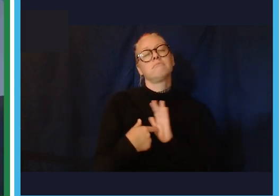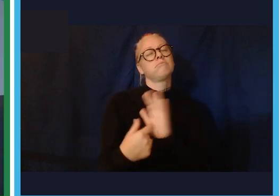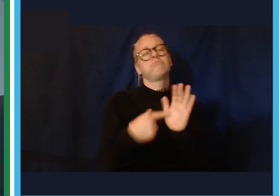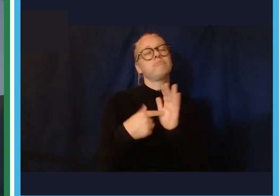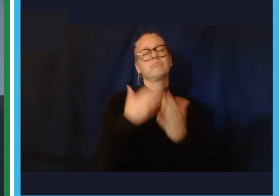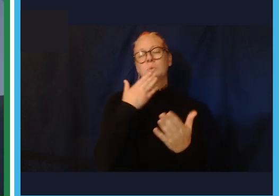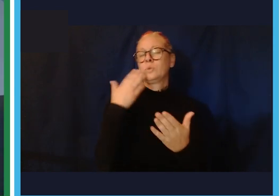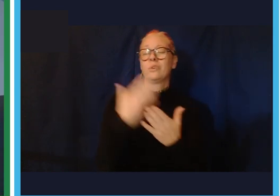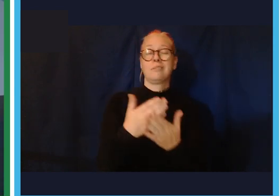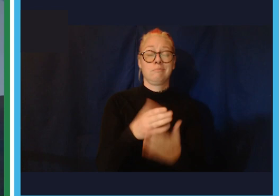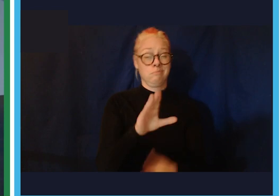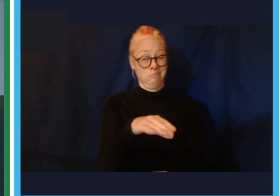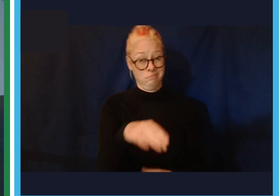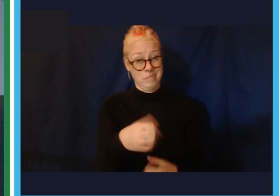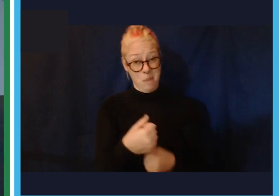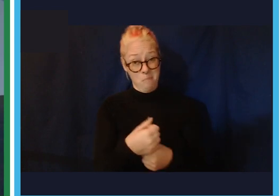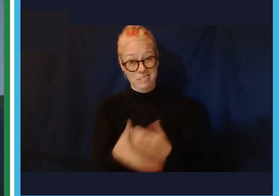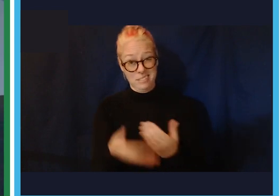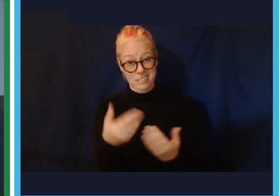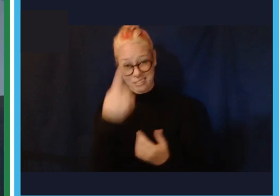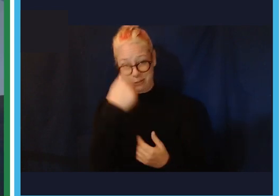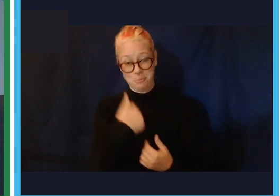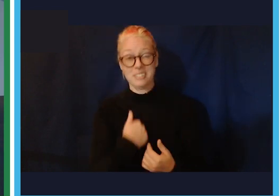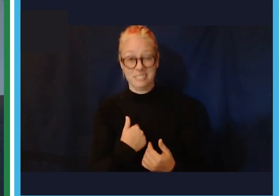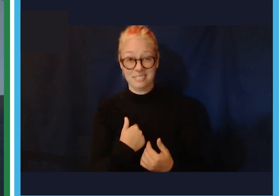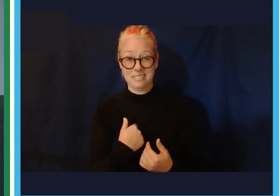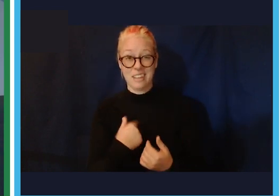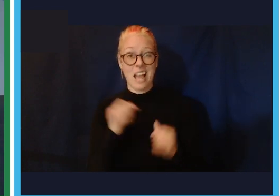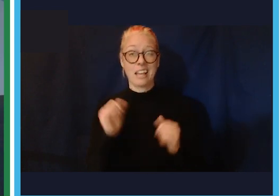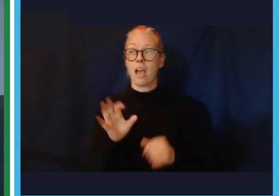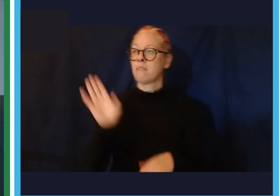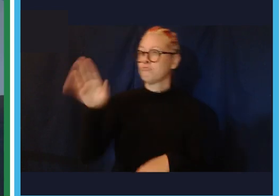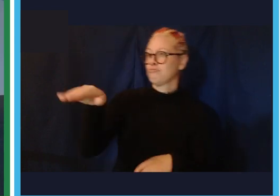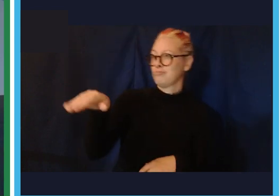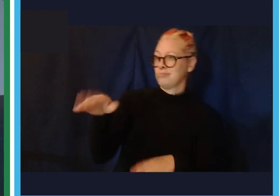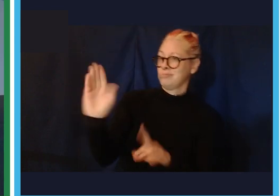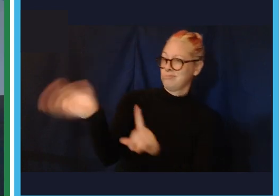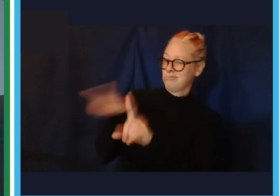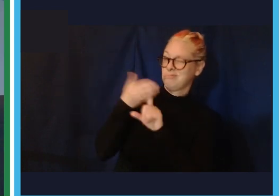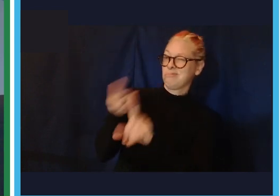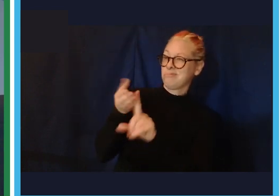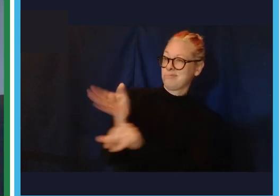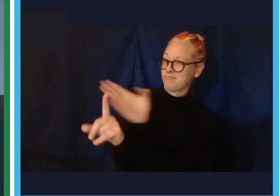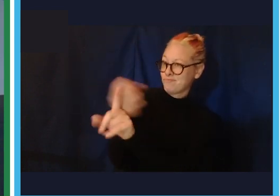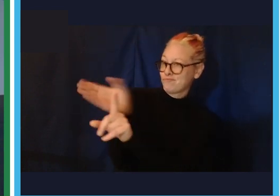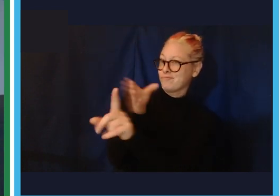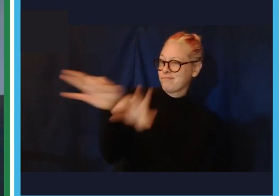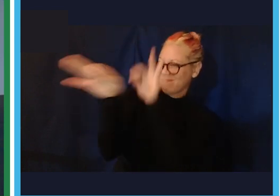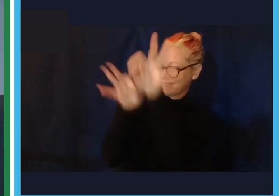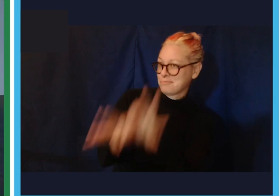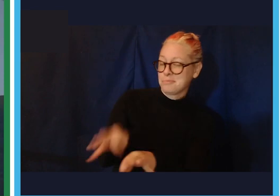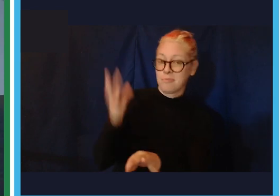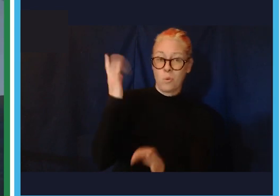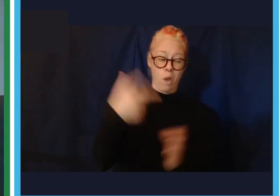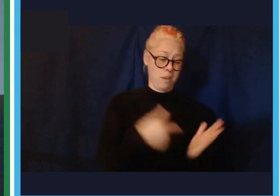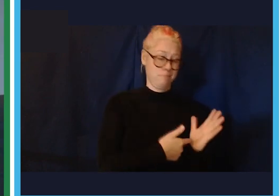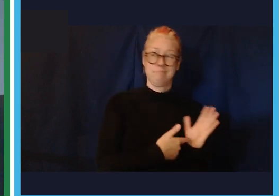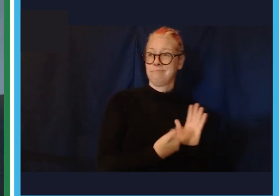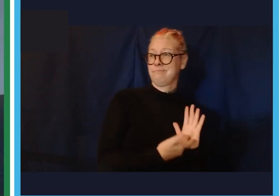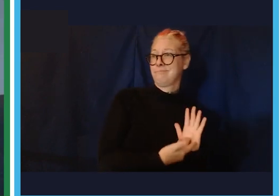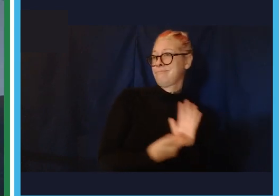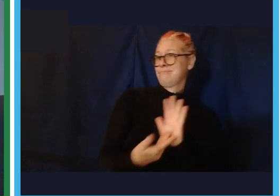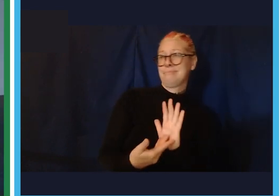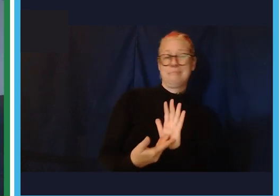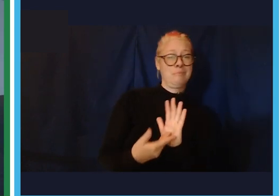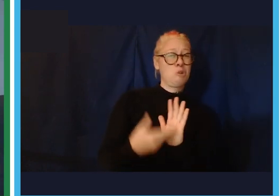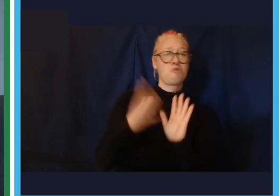POV, and it's also about their lived experience. So when I'm trying